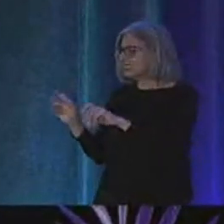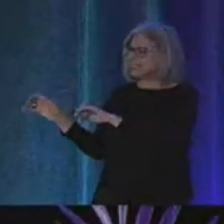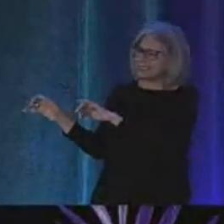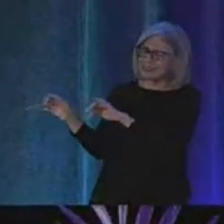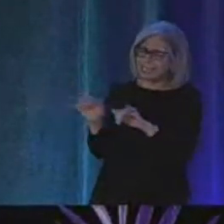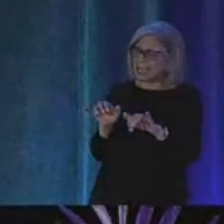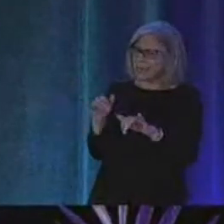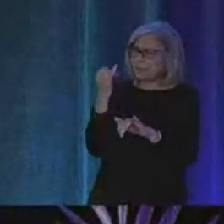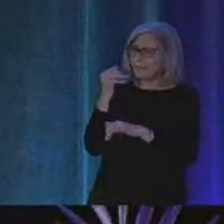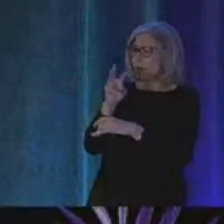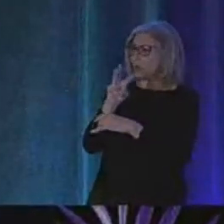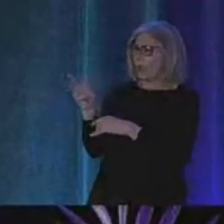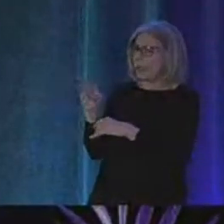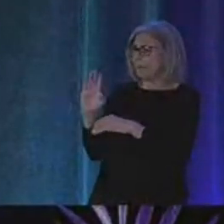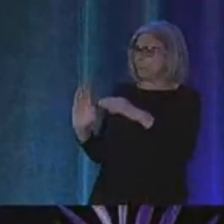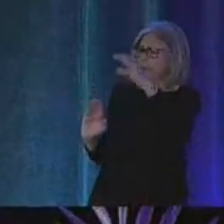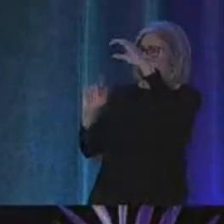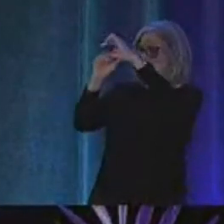would in a web browser.